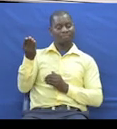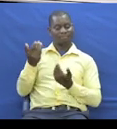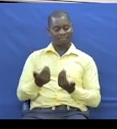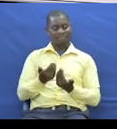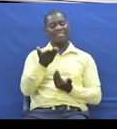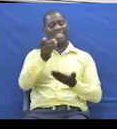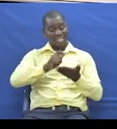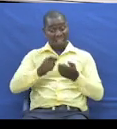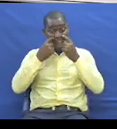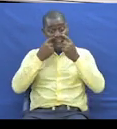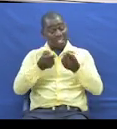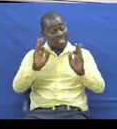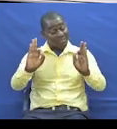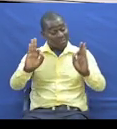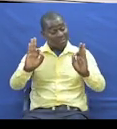student, are you seeing it properly?